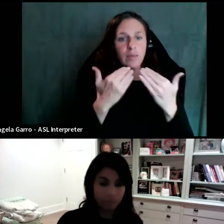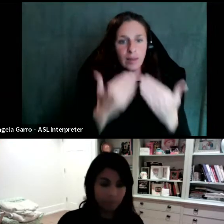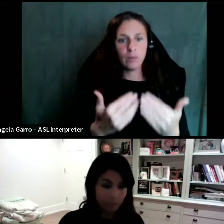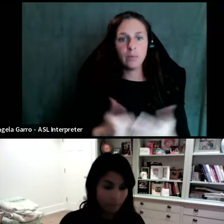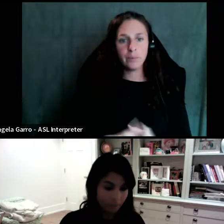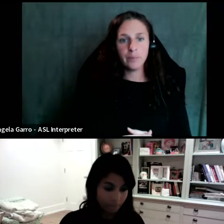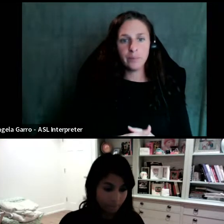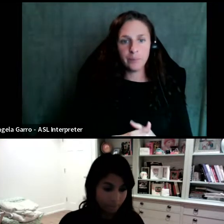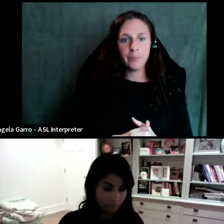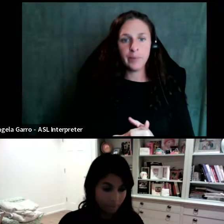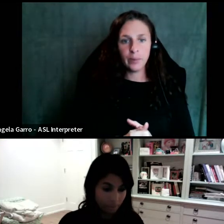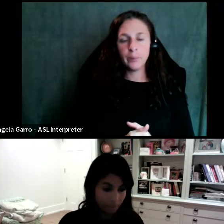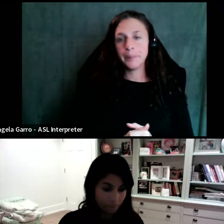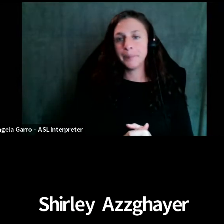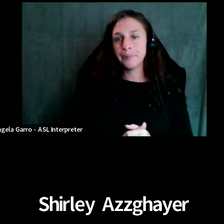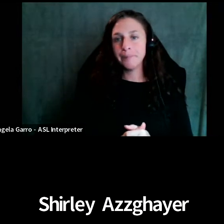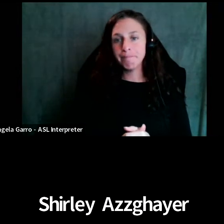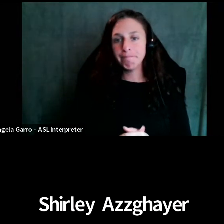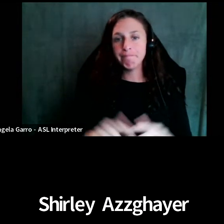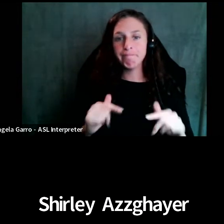Okay.